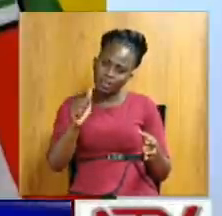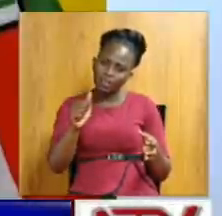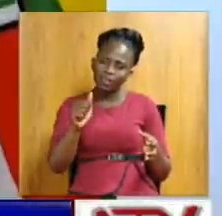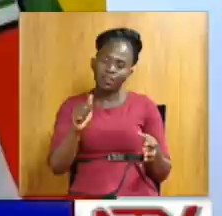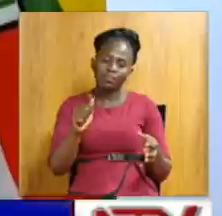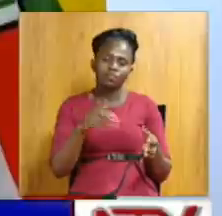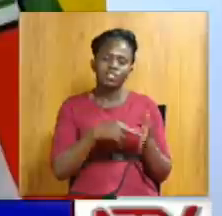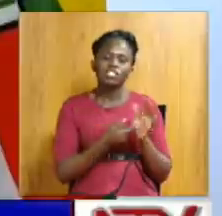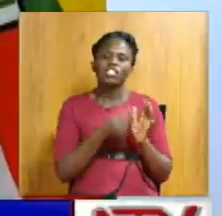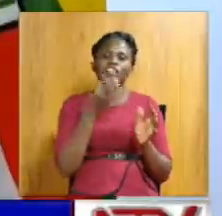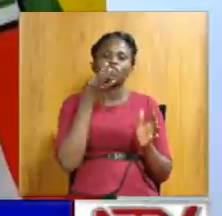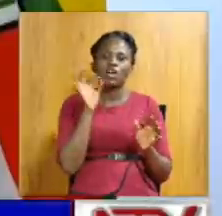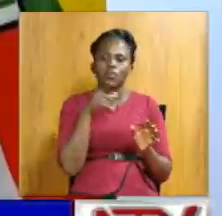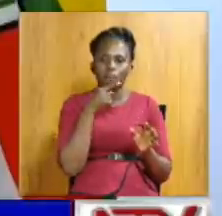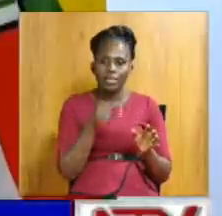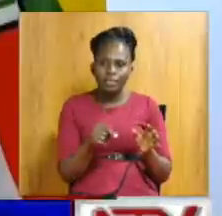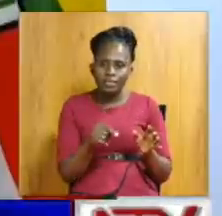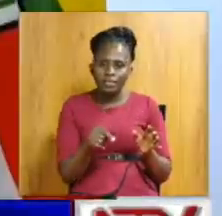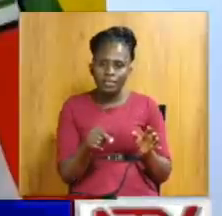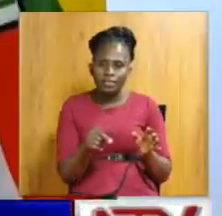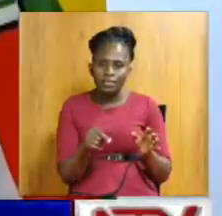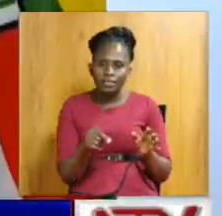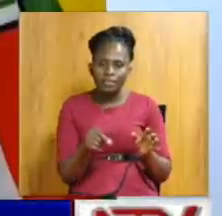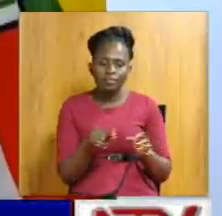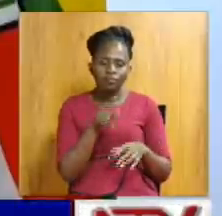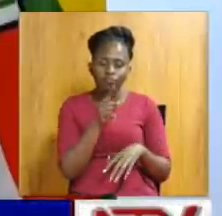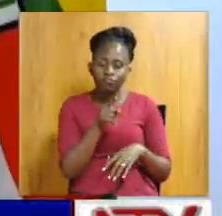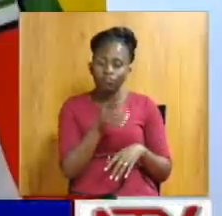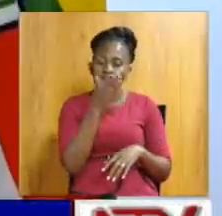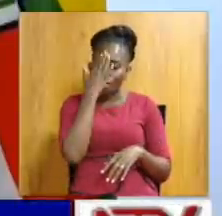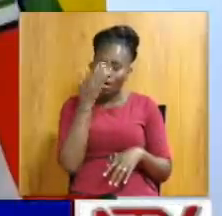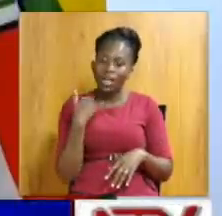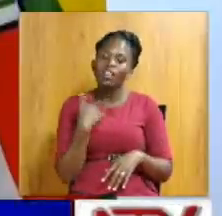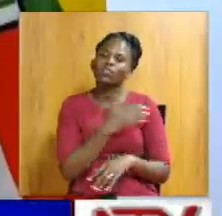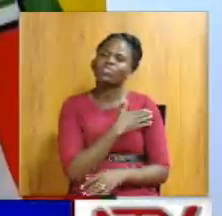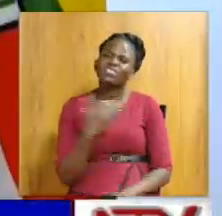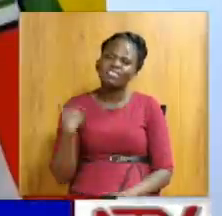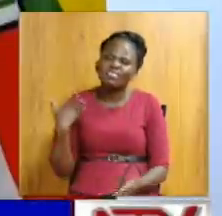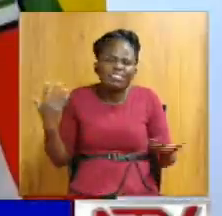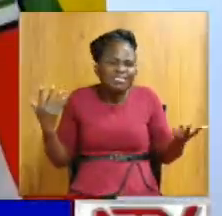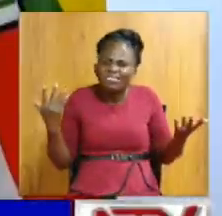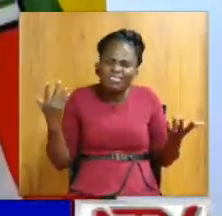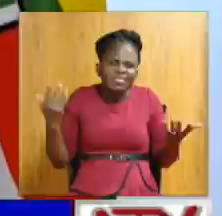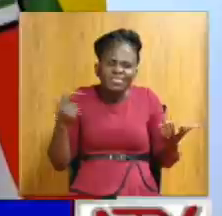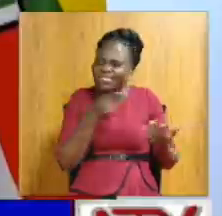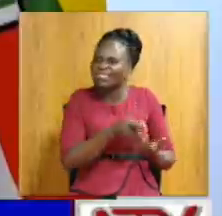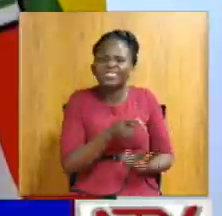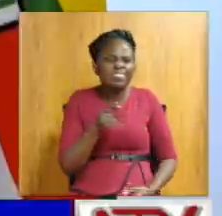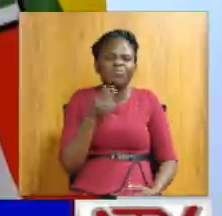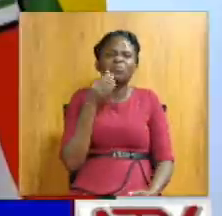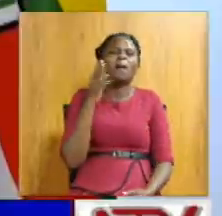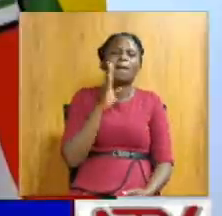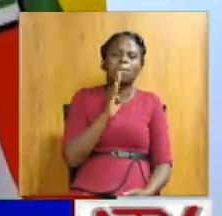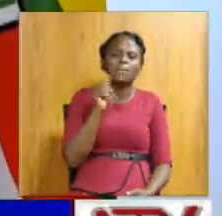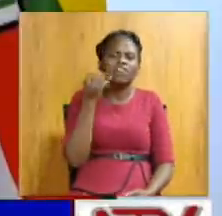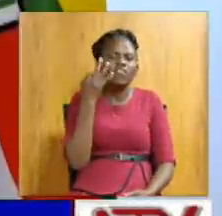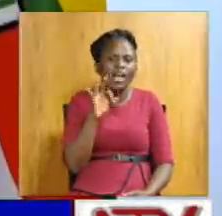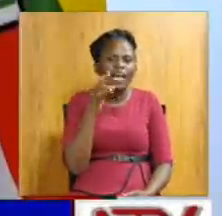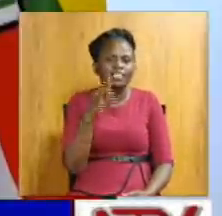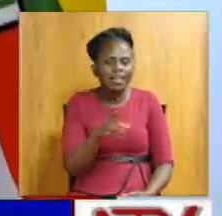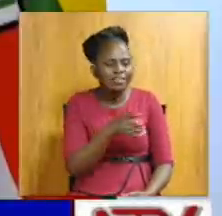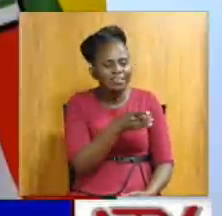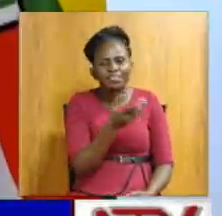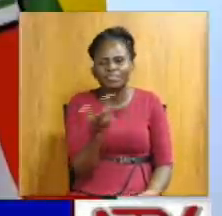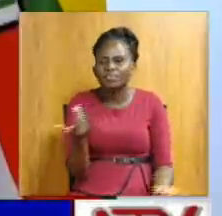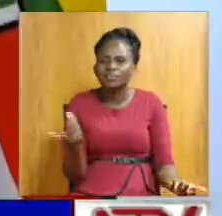meaning Frenchmen, and these were the Catholics. Bafaransa, these people were calling themselves Bafaransa.